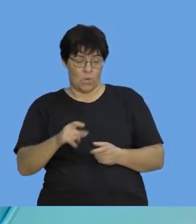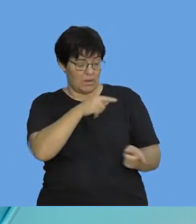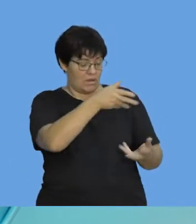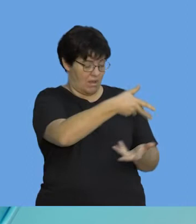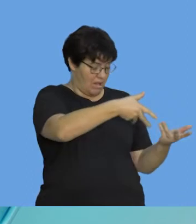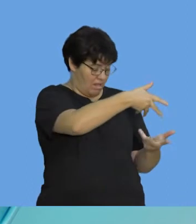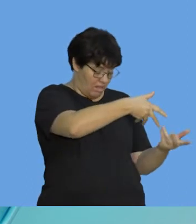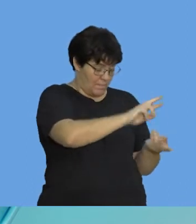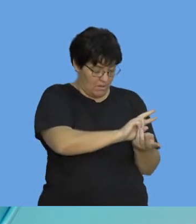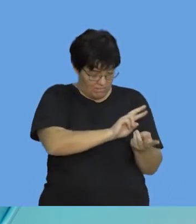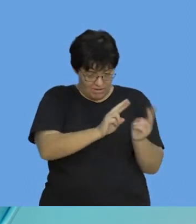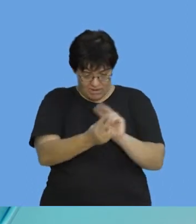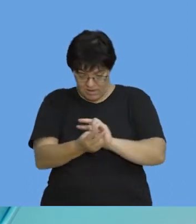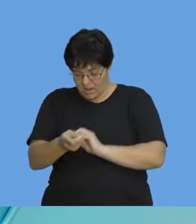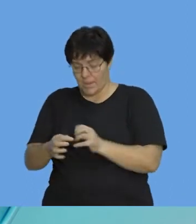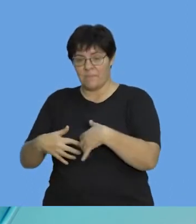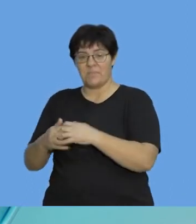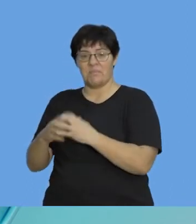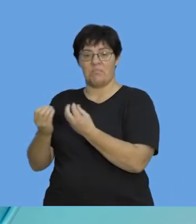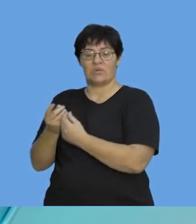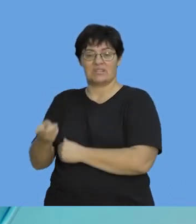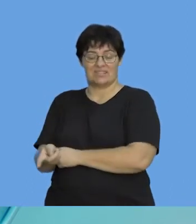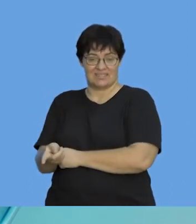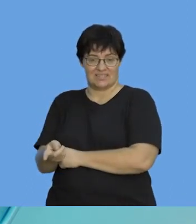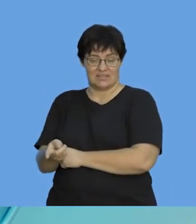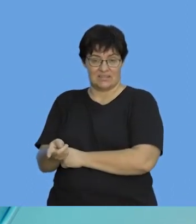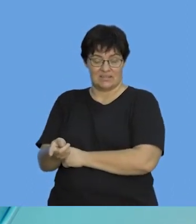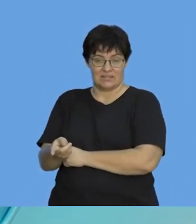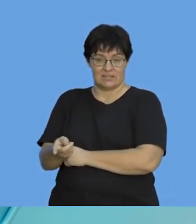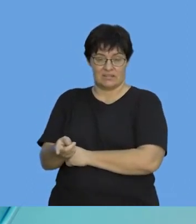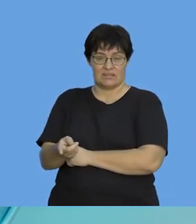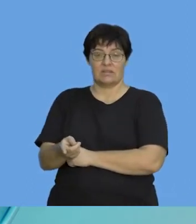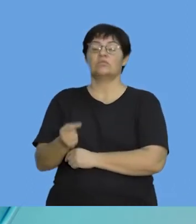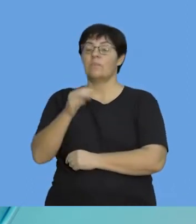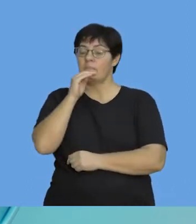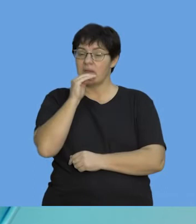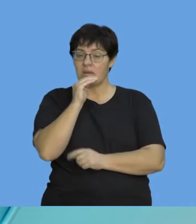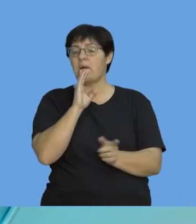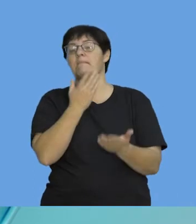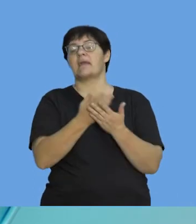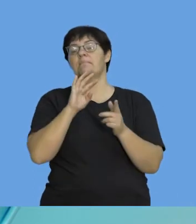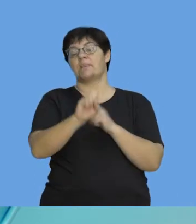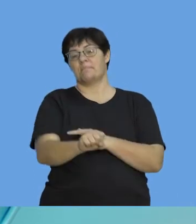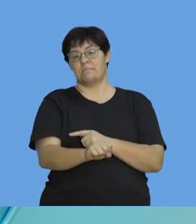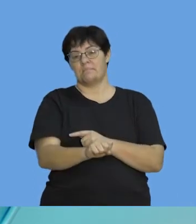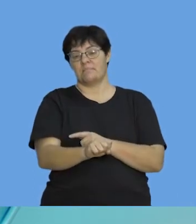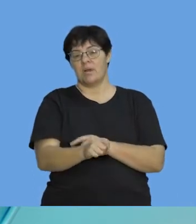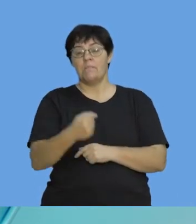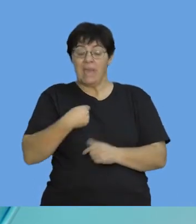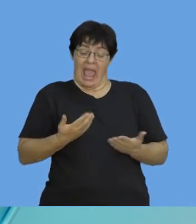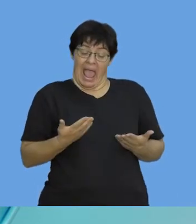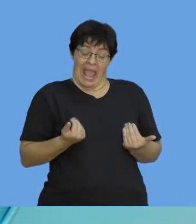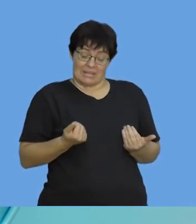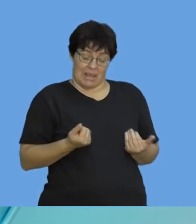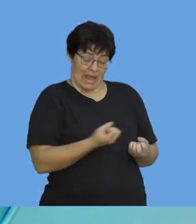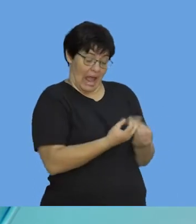other to form the products. So when that happens, we are simply saying that we are able to determine, this is what we expected.